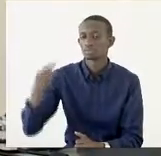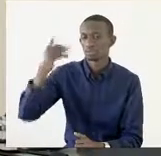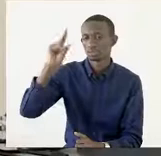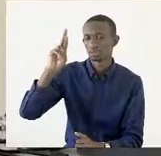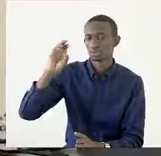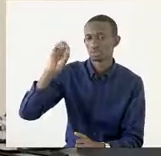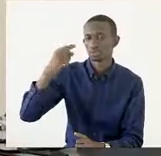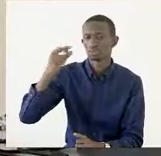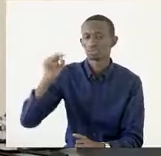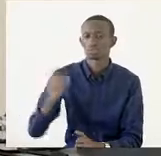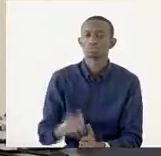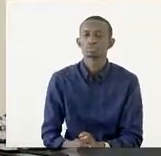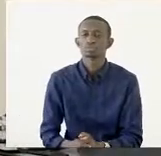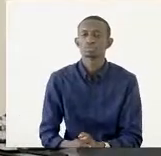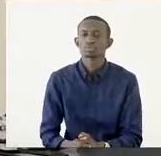hydroxyramine.